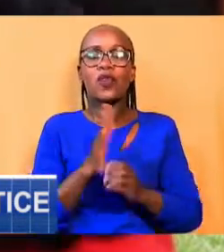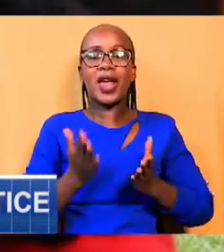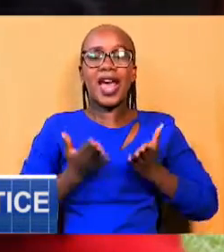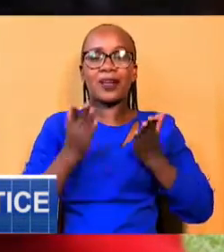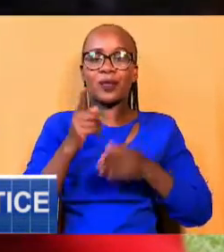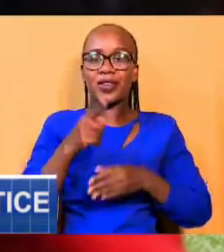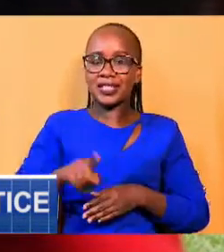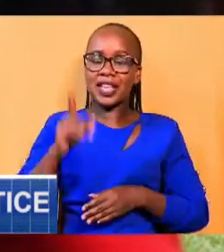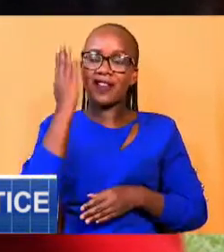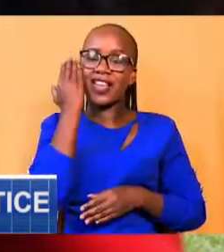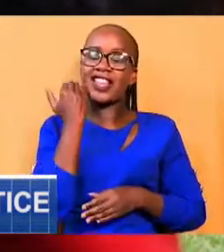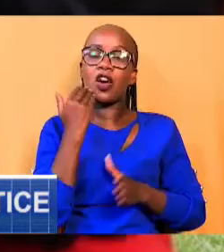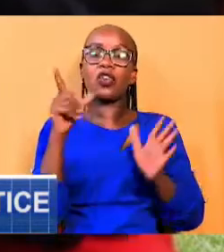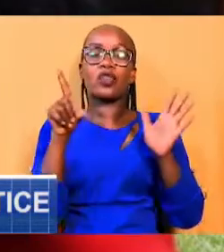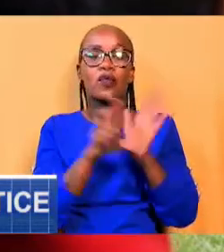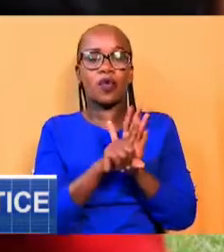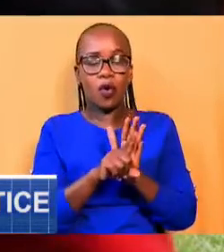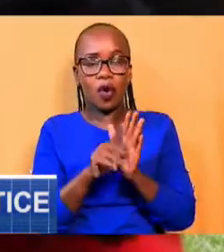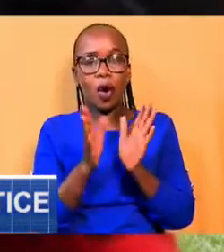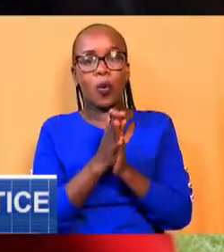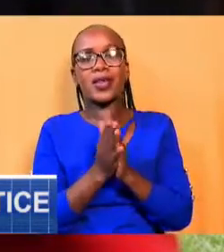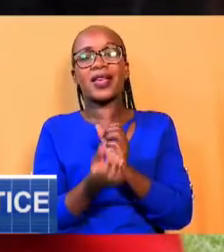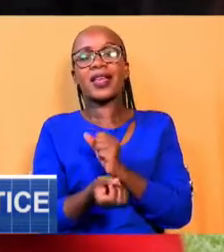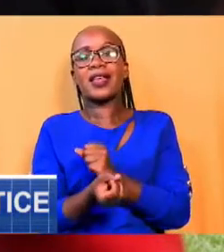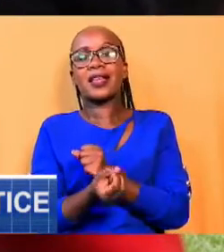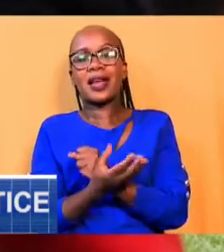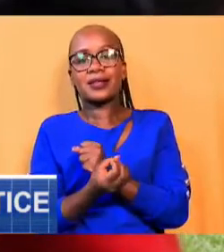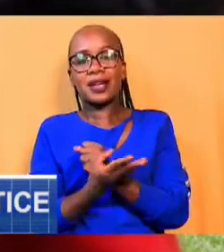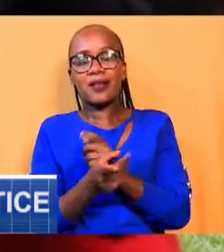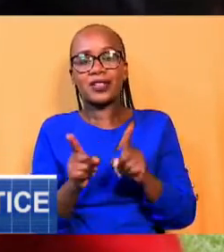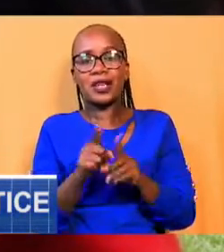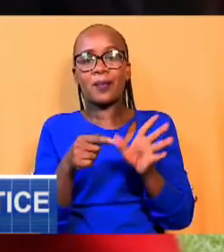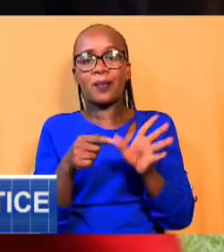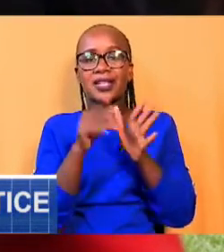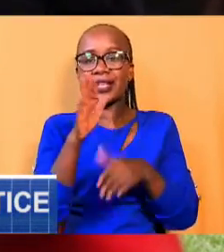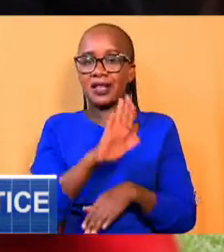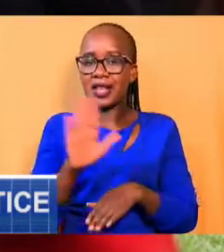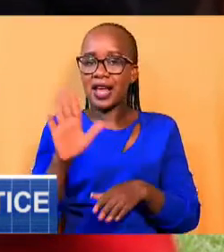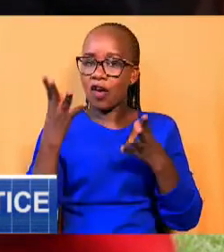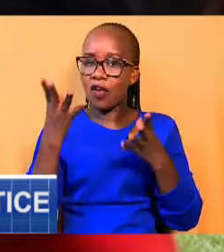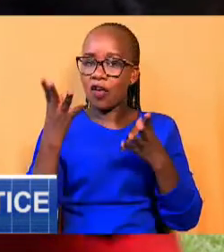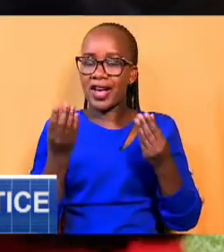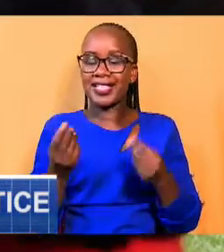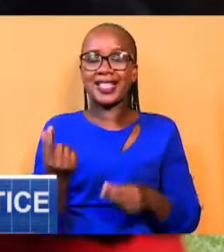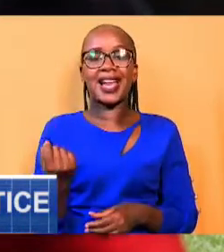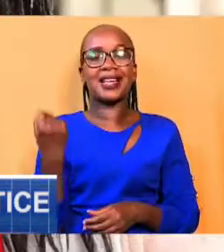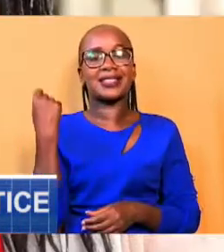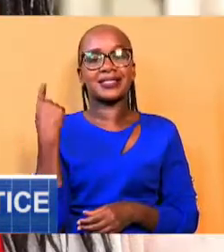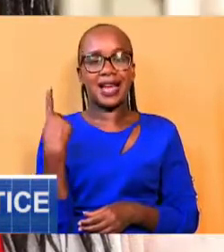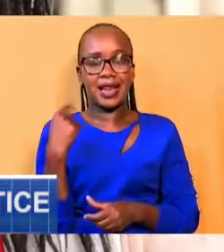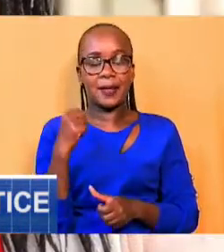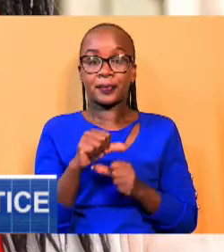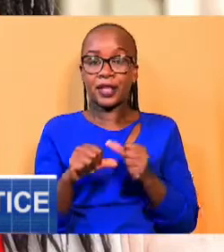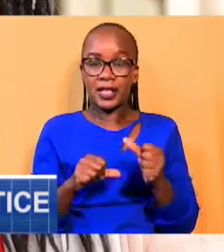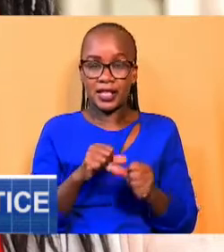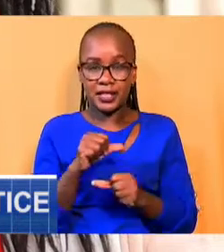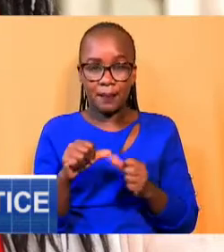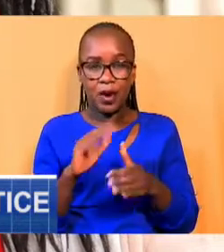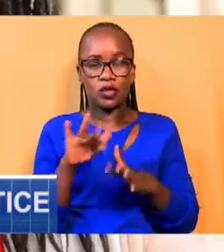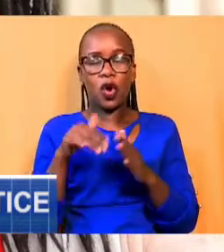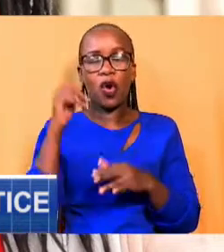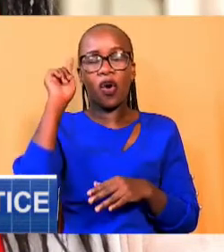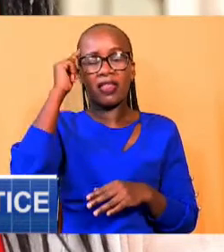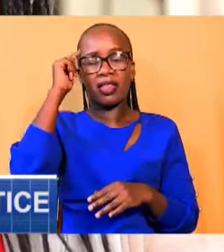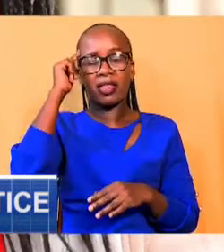express themselves in the court of law, with interpretations presented to them for easier understanding. So it's about time we all